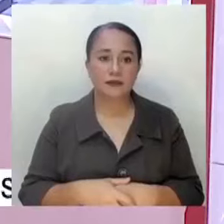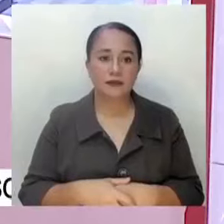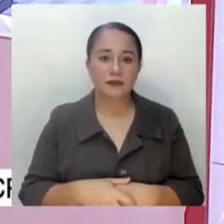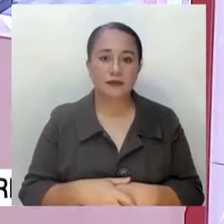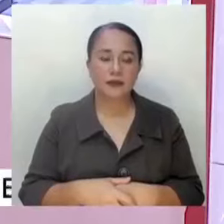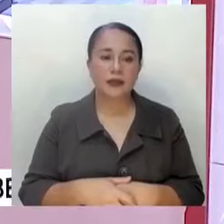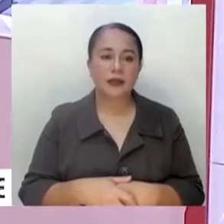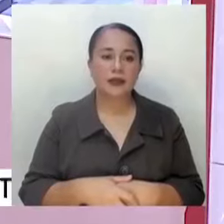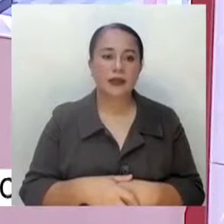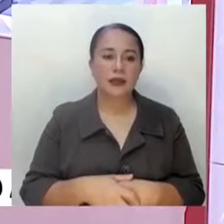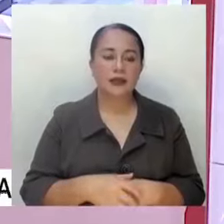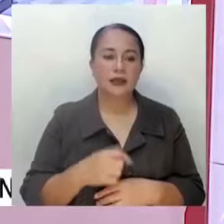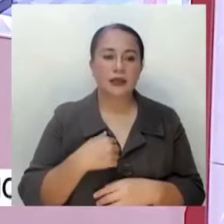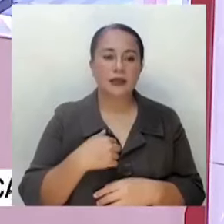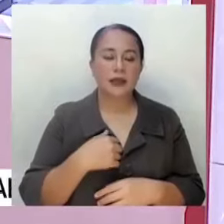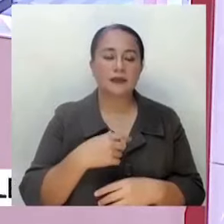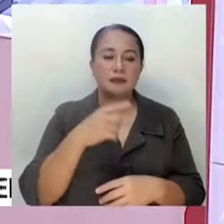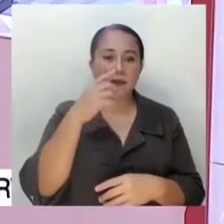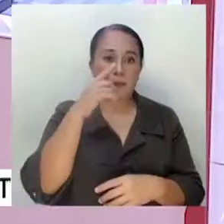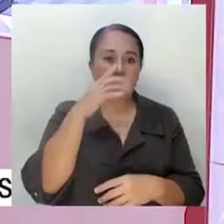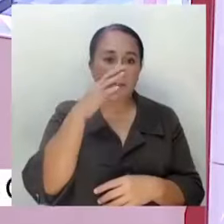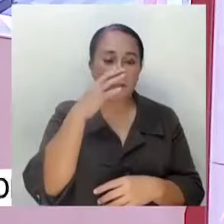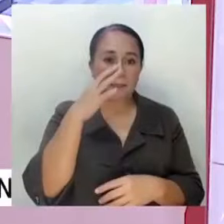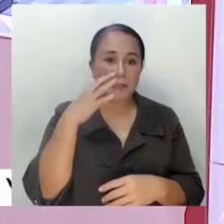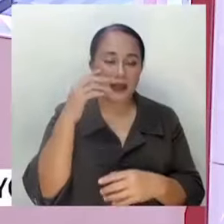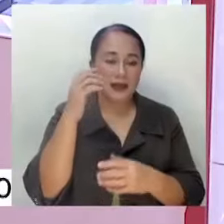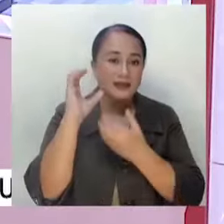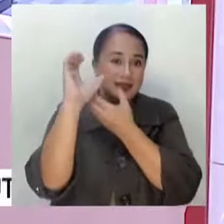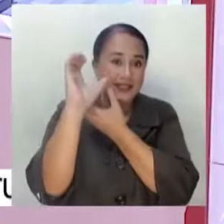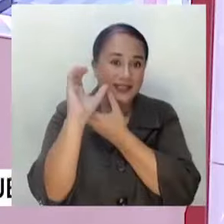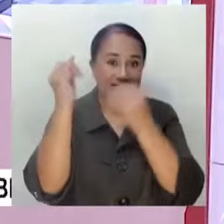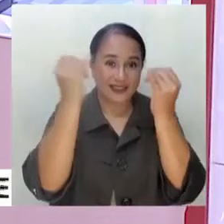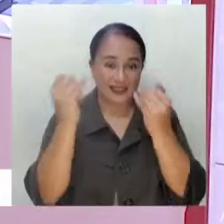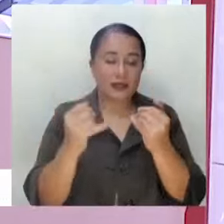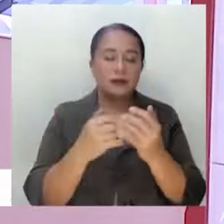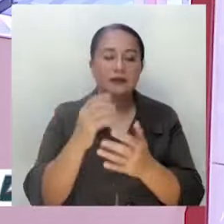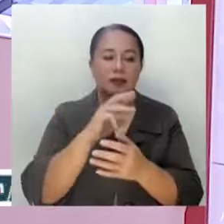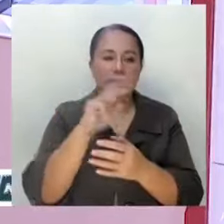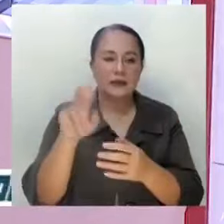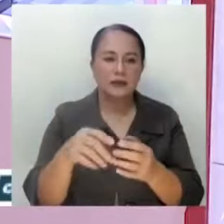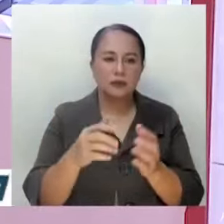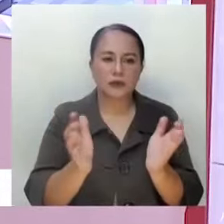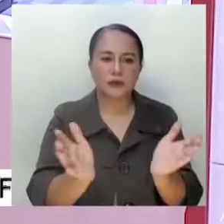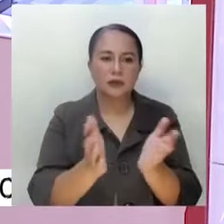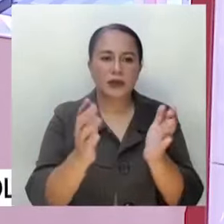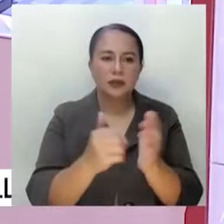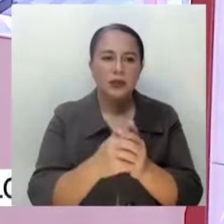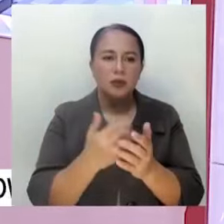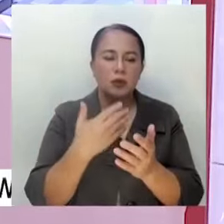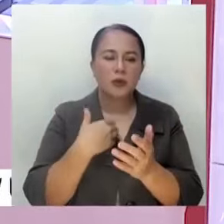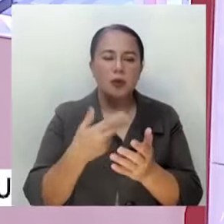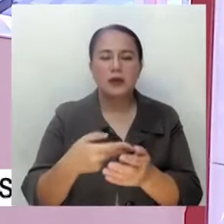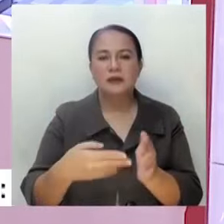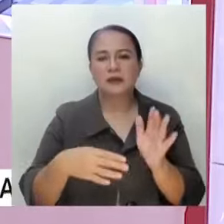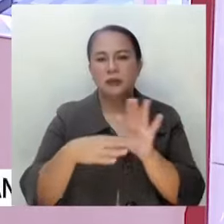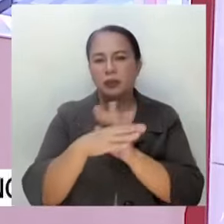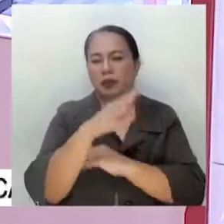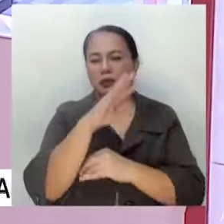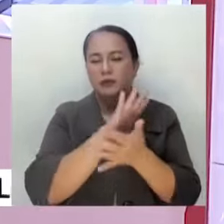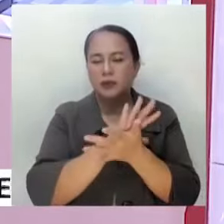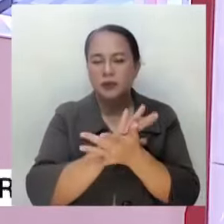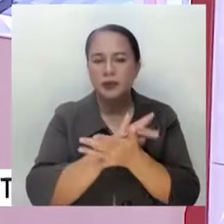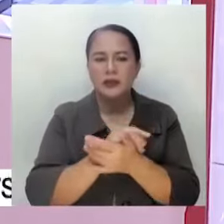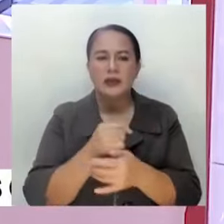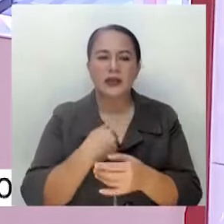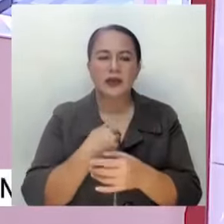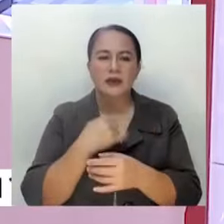Devotees of the Black Nazarene who will join the upcoming procession in Manila urged to mask up amid the rising cases of COVID and flu-like